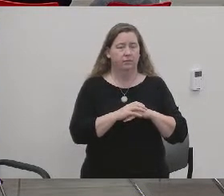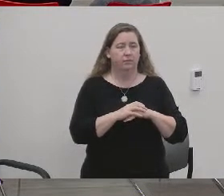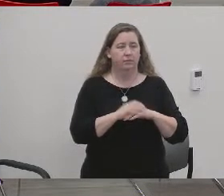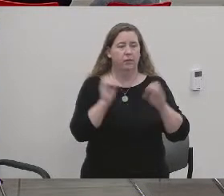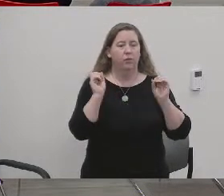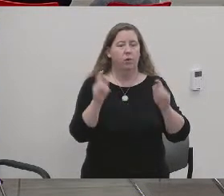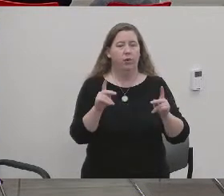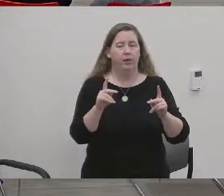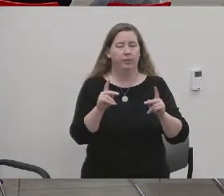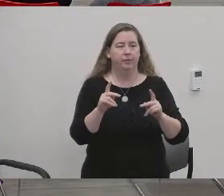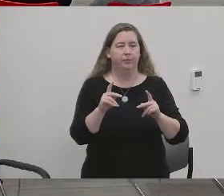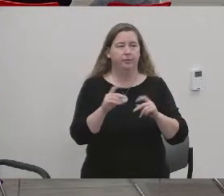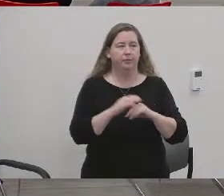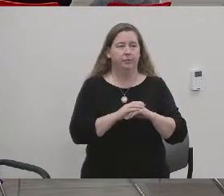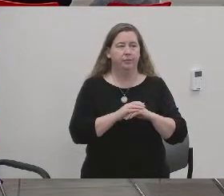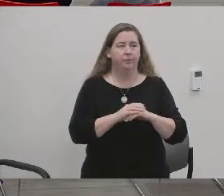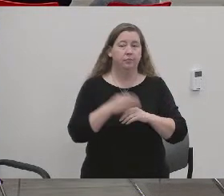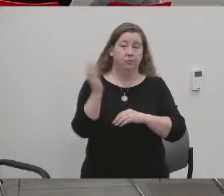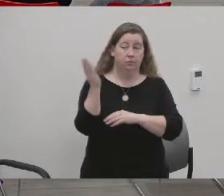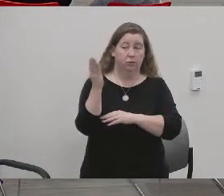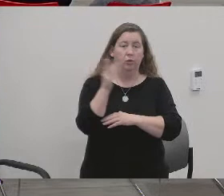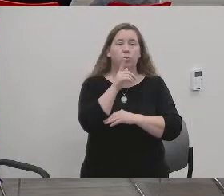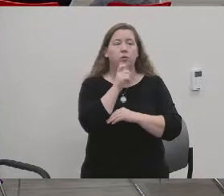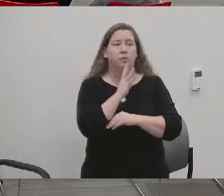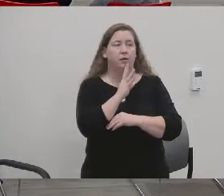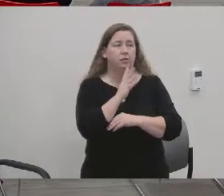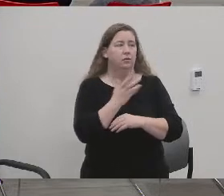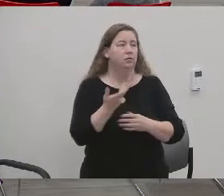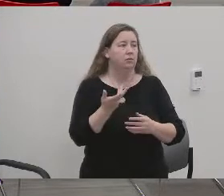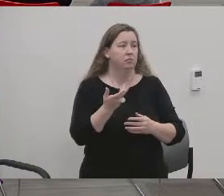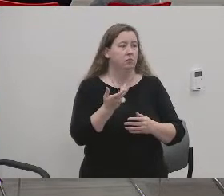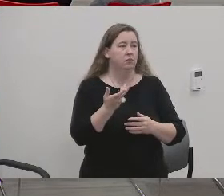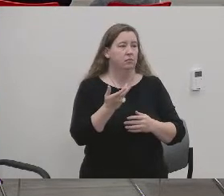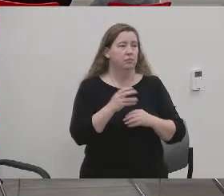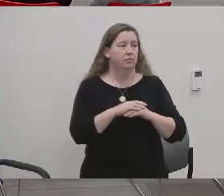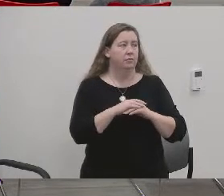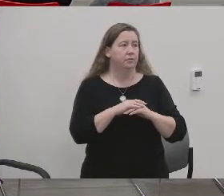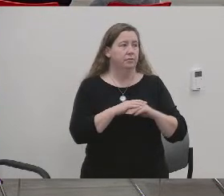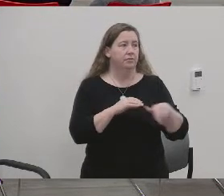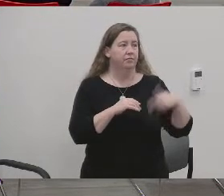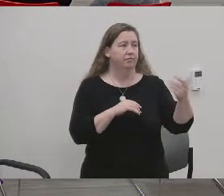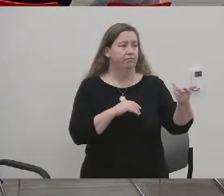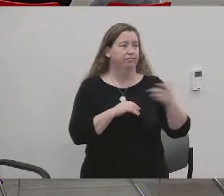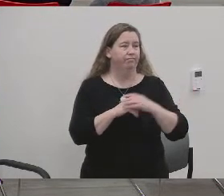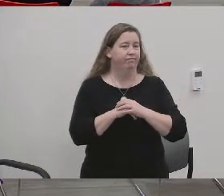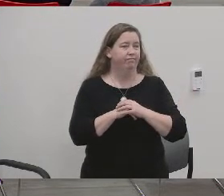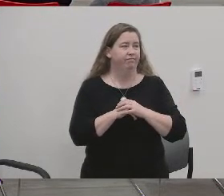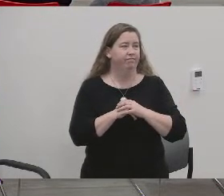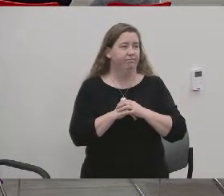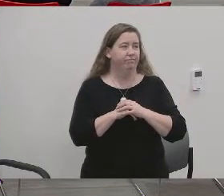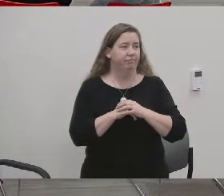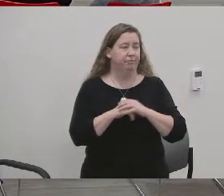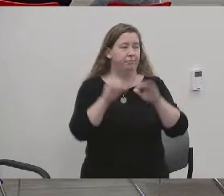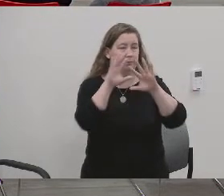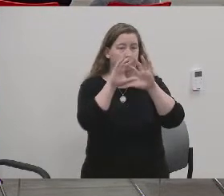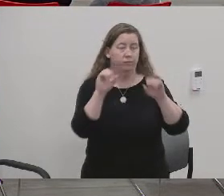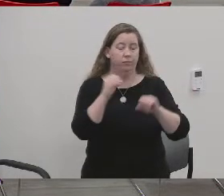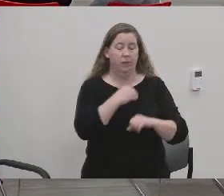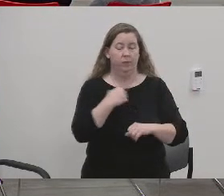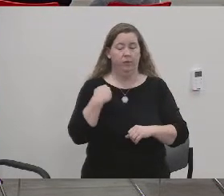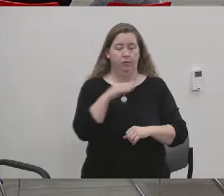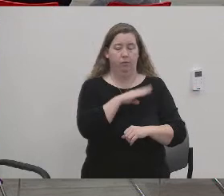Okay, we have presentations. Who do I need to hand this over to? I'll take Superintendent John the Spicer. mic. Thank you. President Ham, members of the